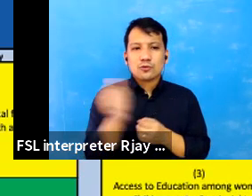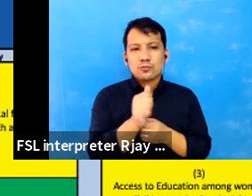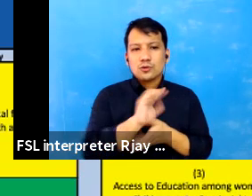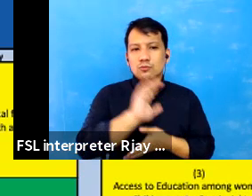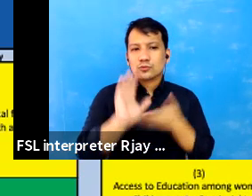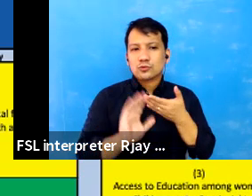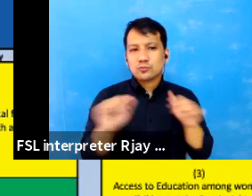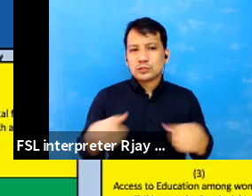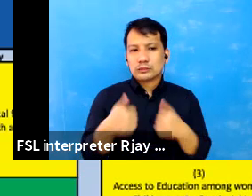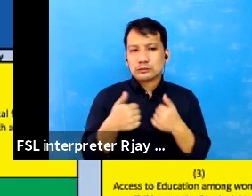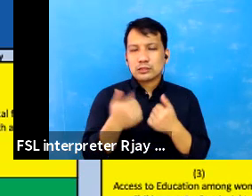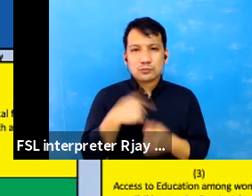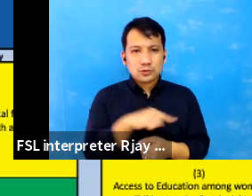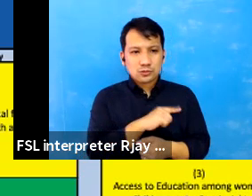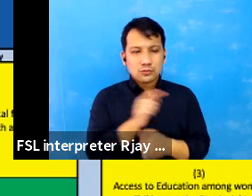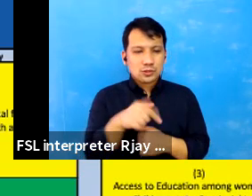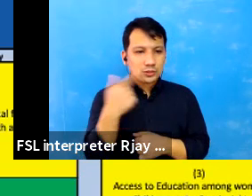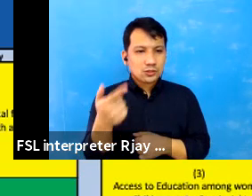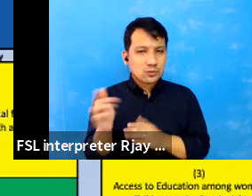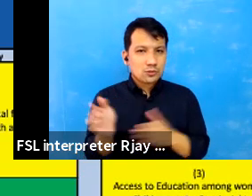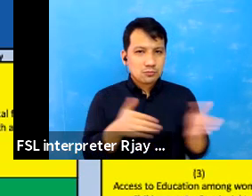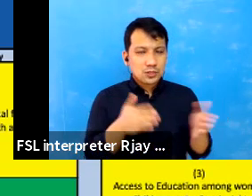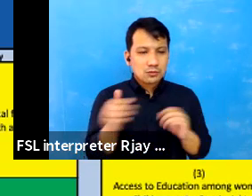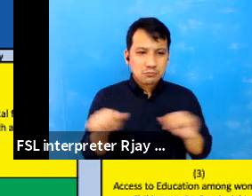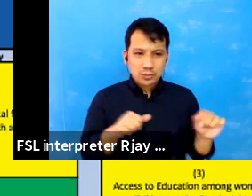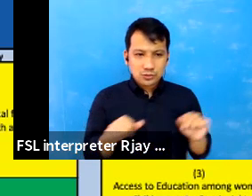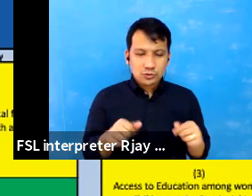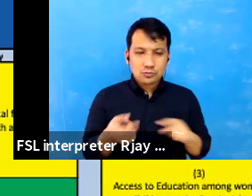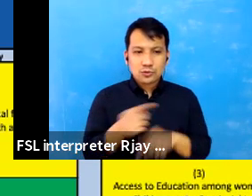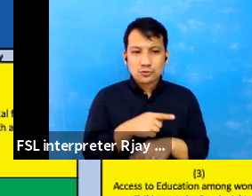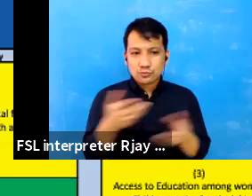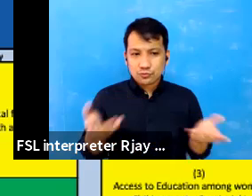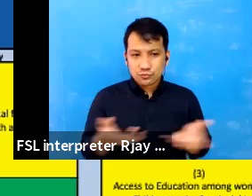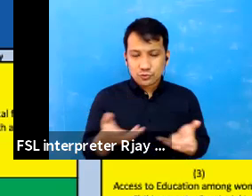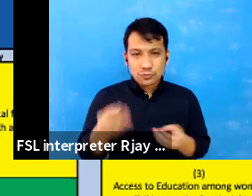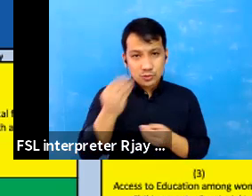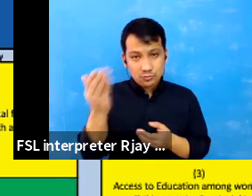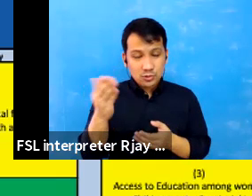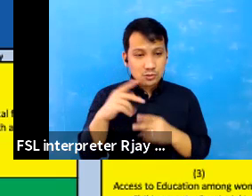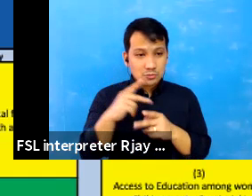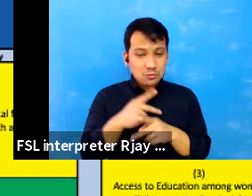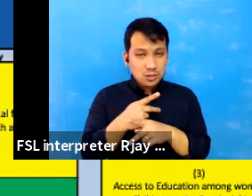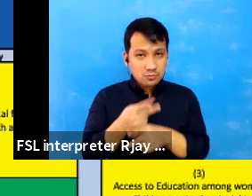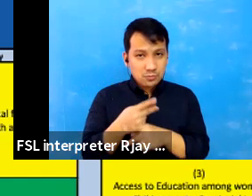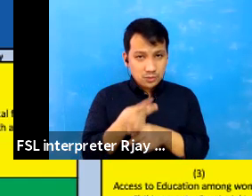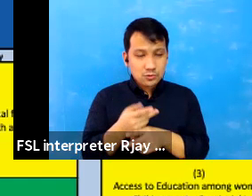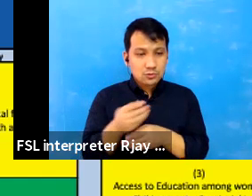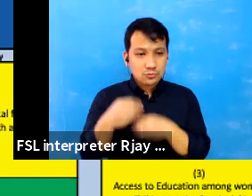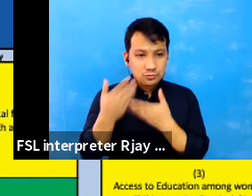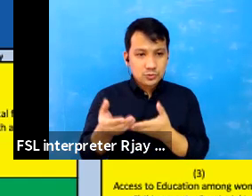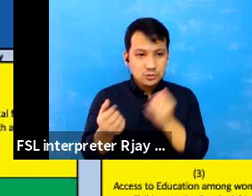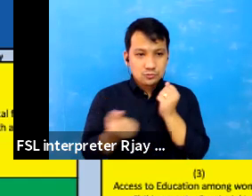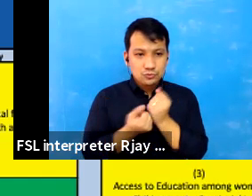accomplishment, challenges, and next plan of action. From these meetings, the province can provide support